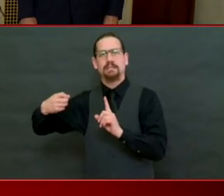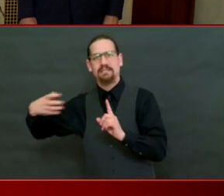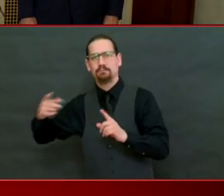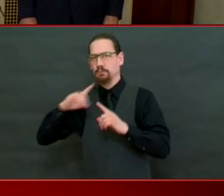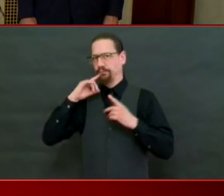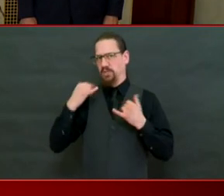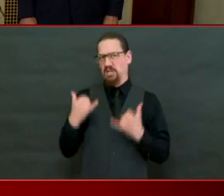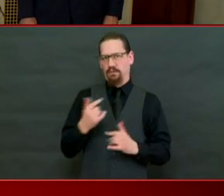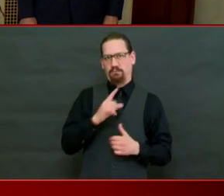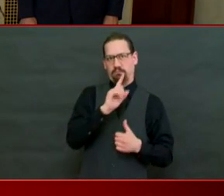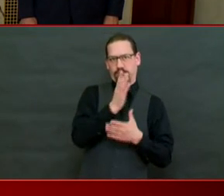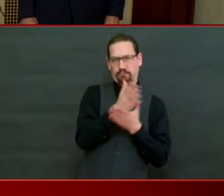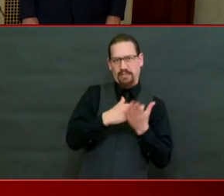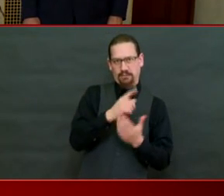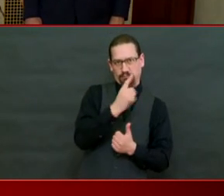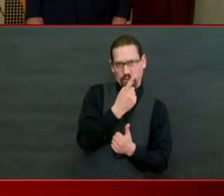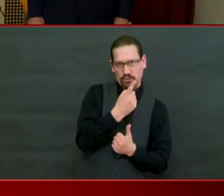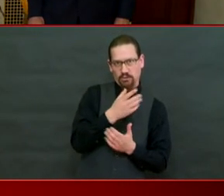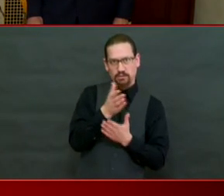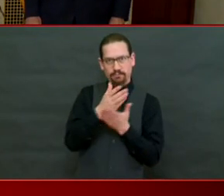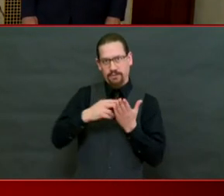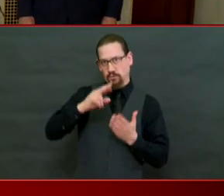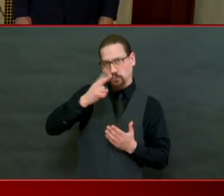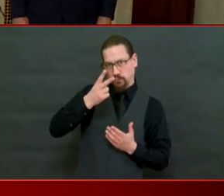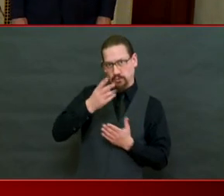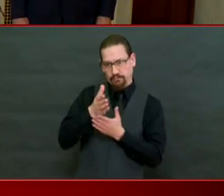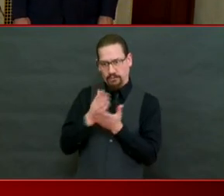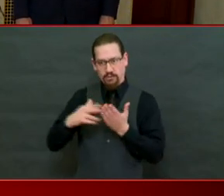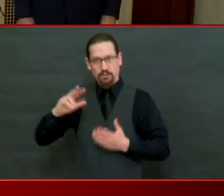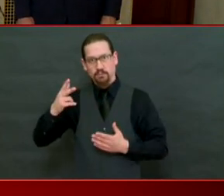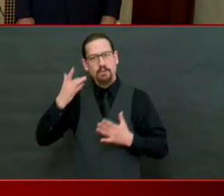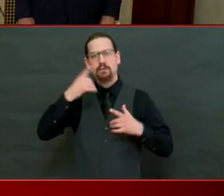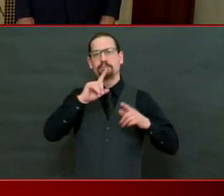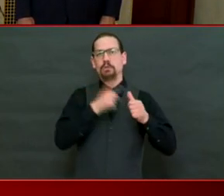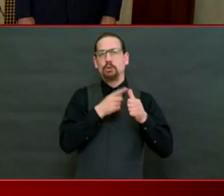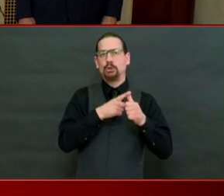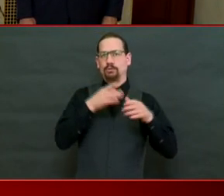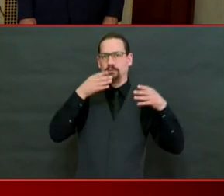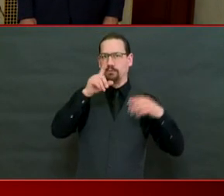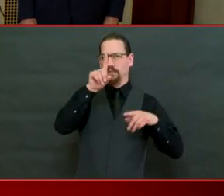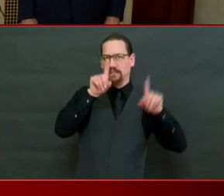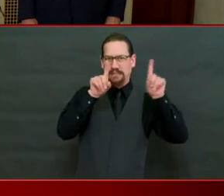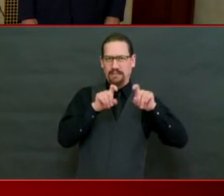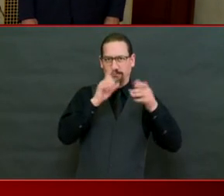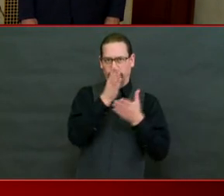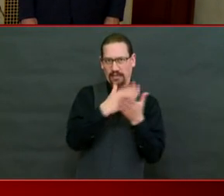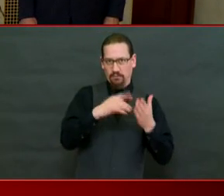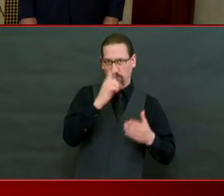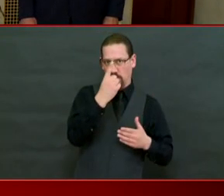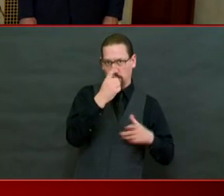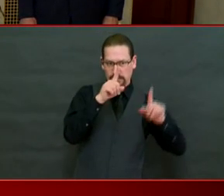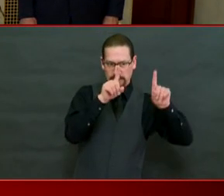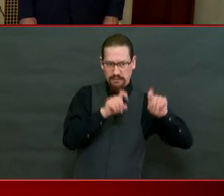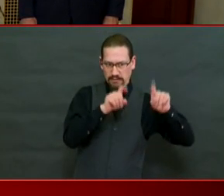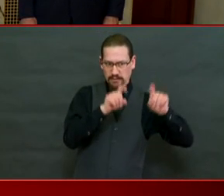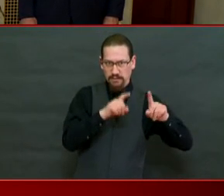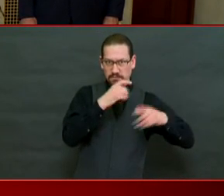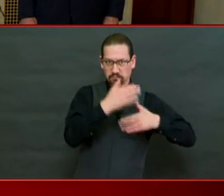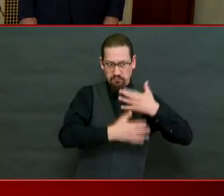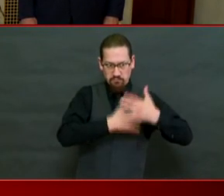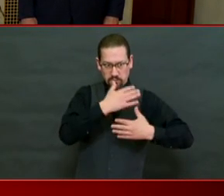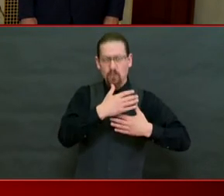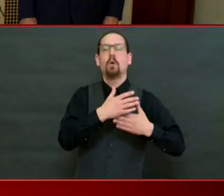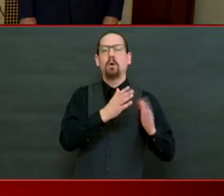more relaxed as it relates to folks who are seniors among us, and we are going to get there. Phase three isn't the end of the